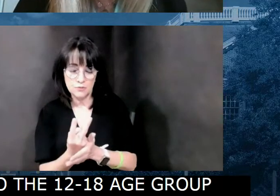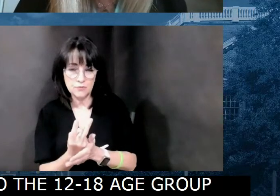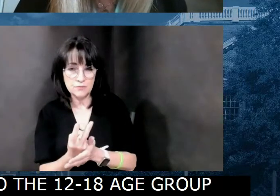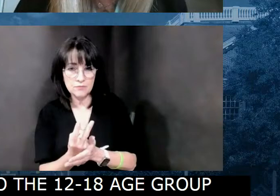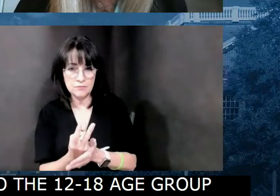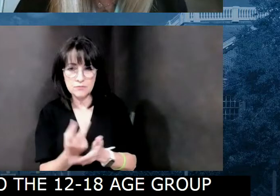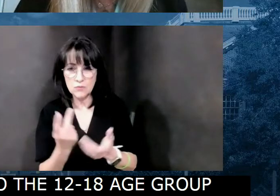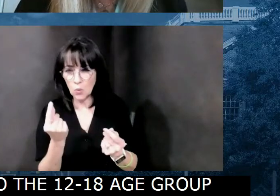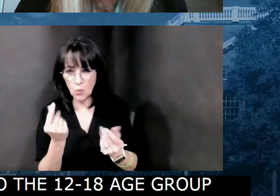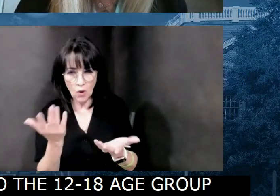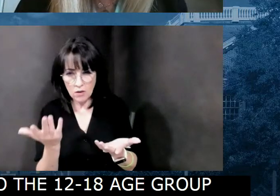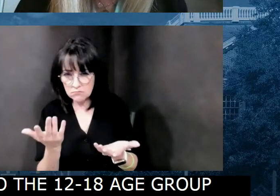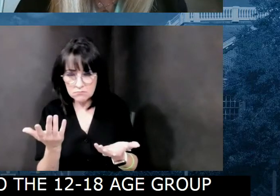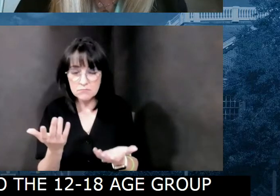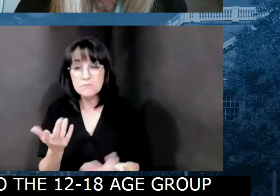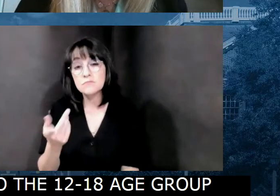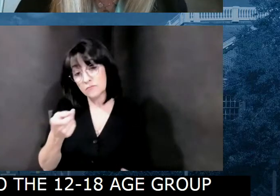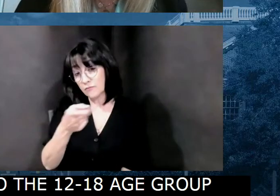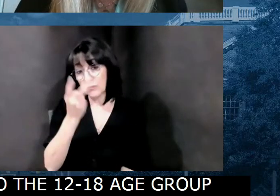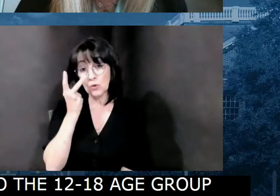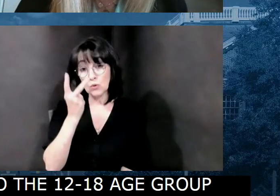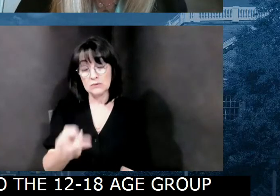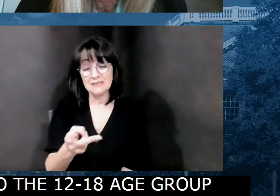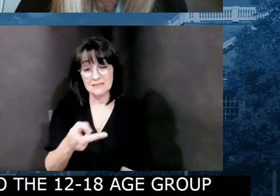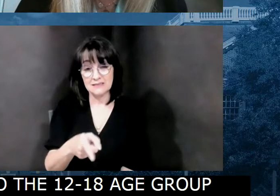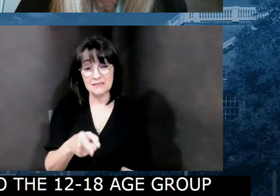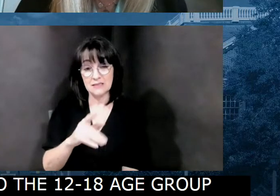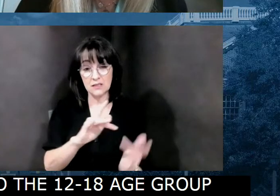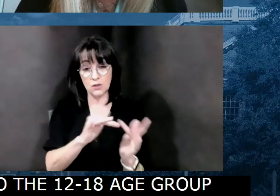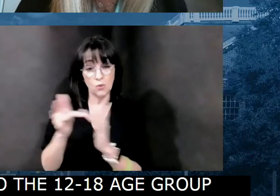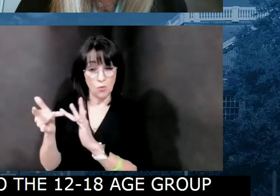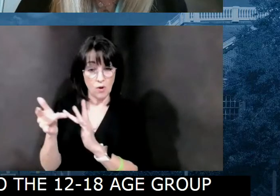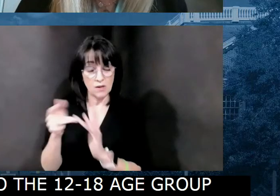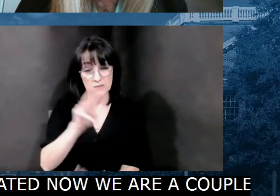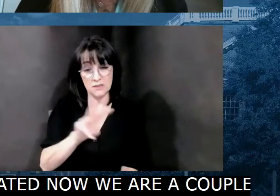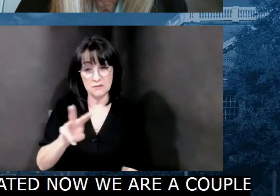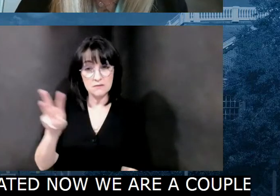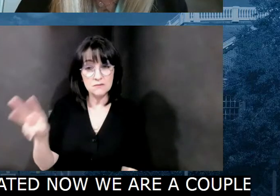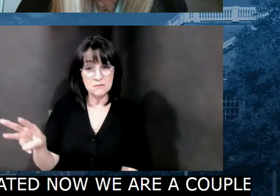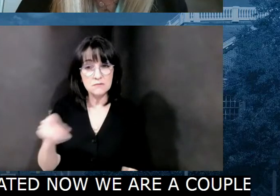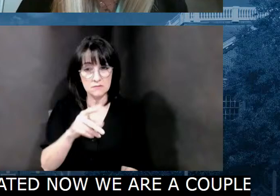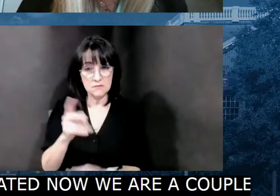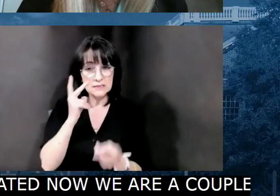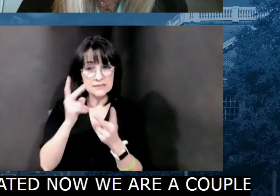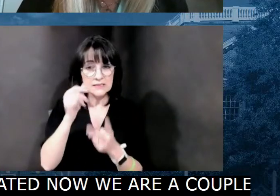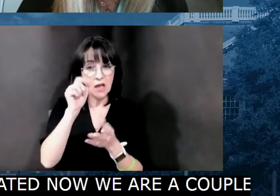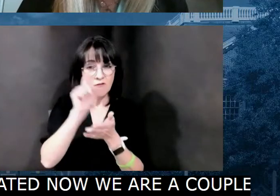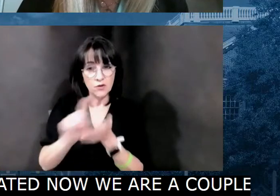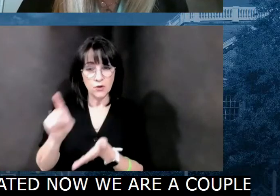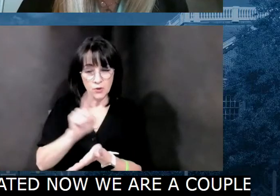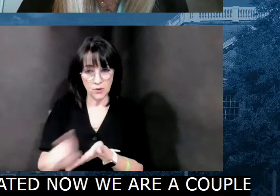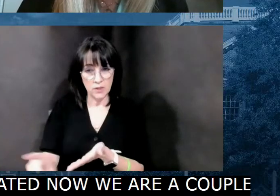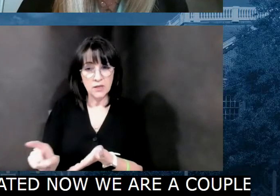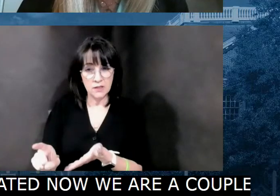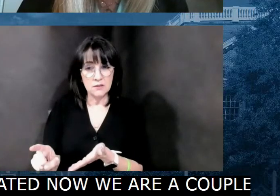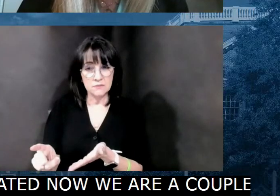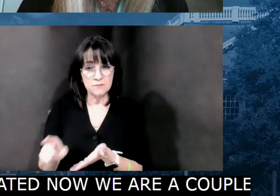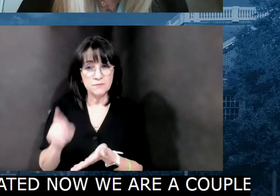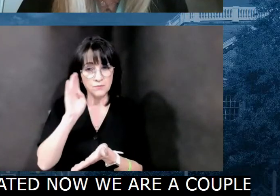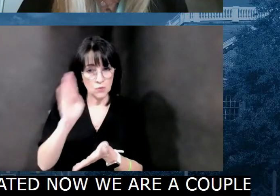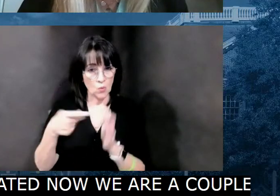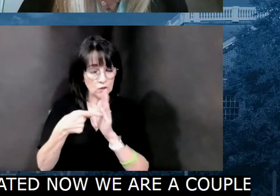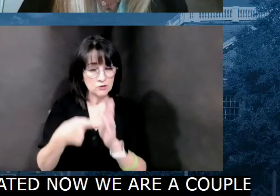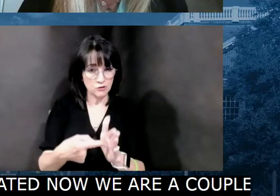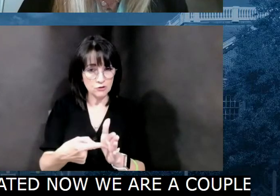website, you can see the week by week trajectory of vaccination administration in the state. And so it